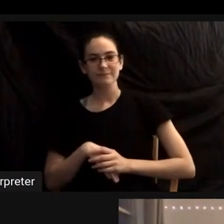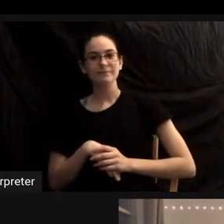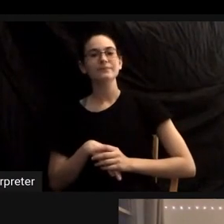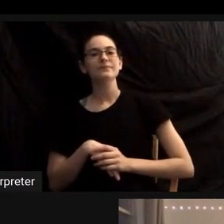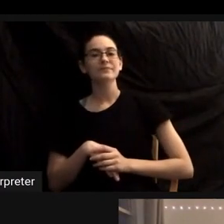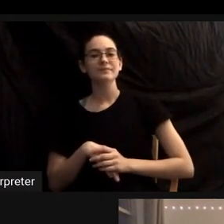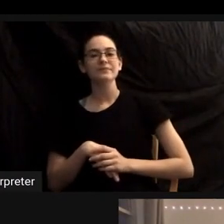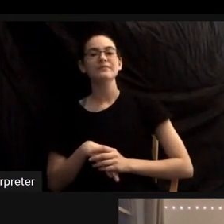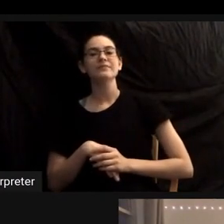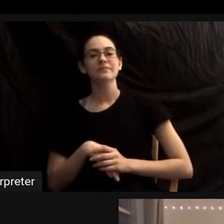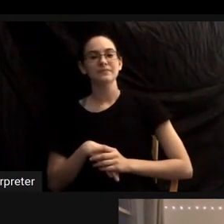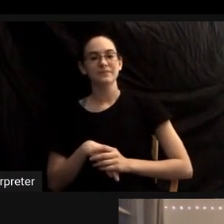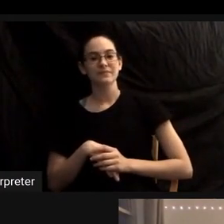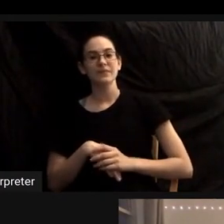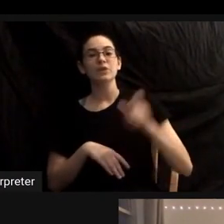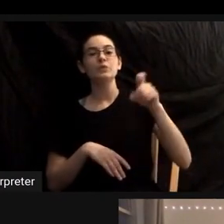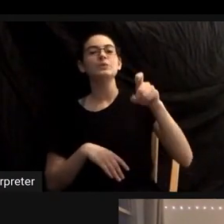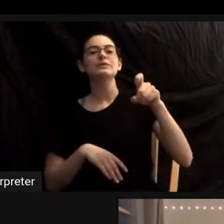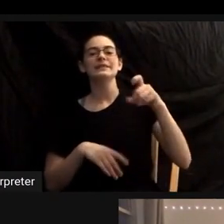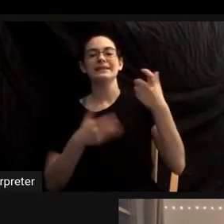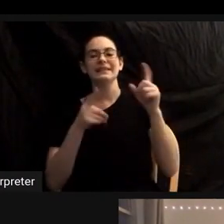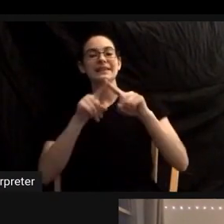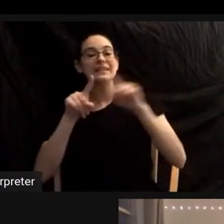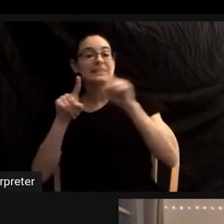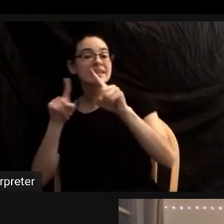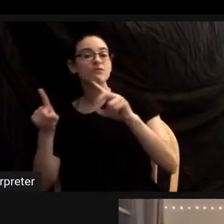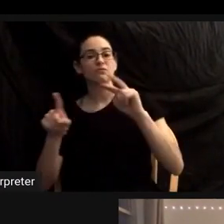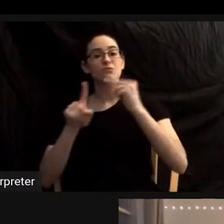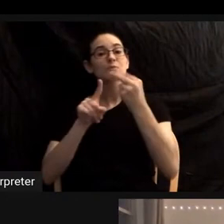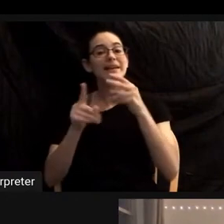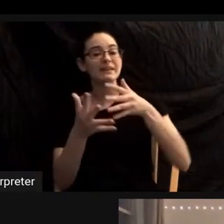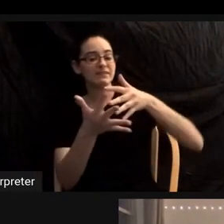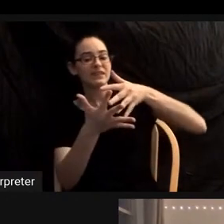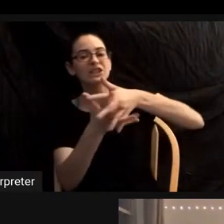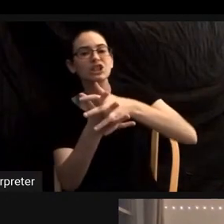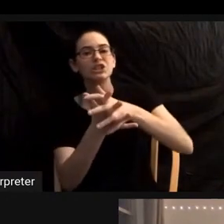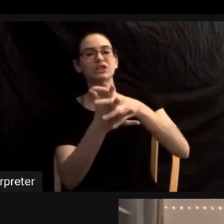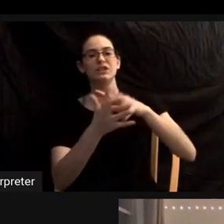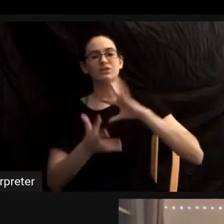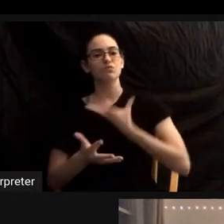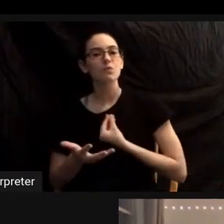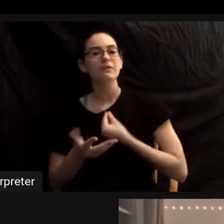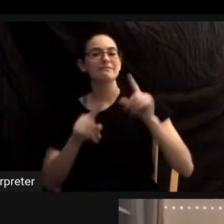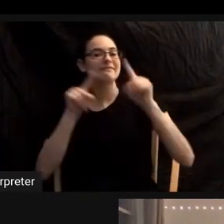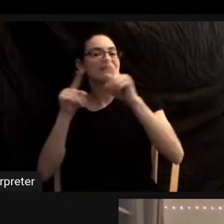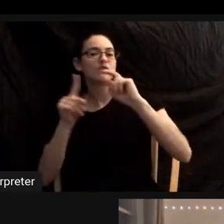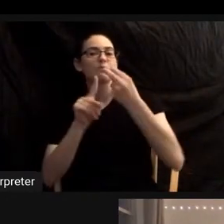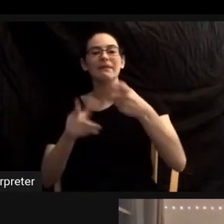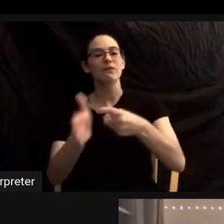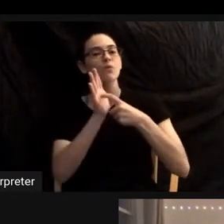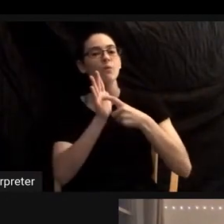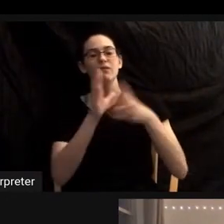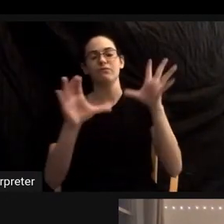know, Afro-Latinx perspectives, there have to be indigenous perspectives, there have to be queer perspectives, feminist perspectives, all kinds